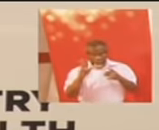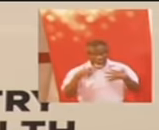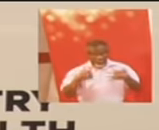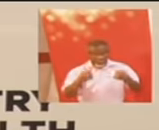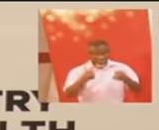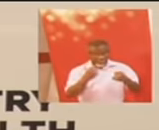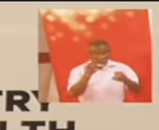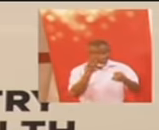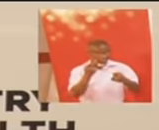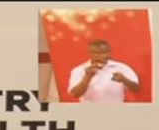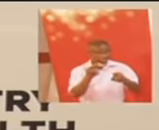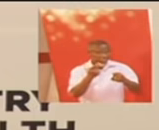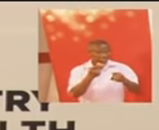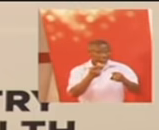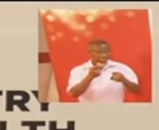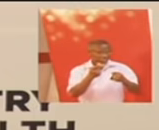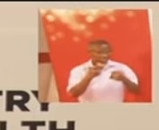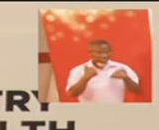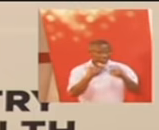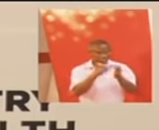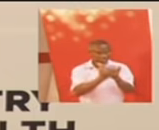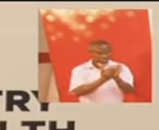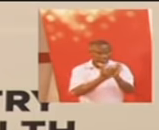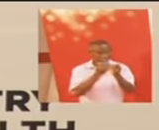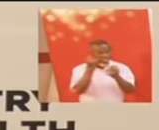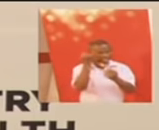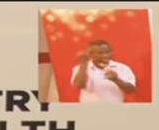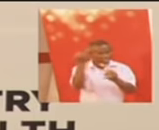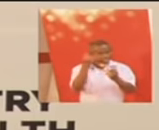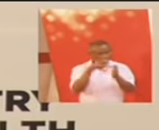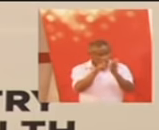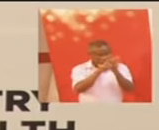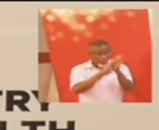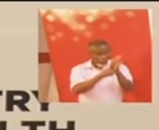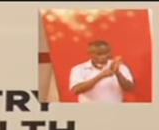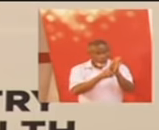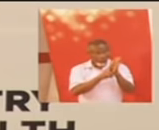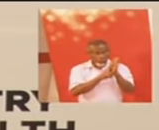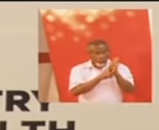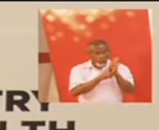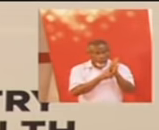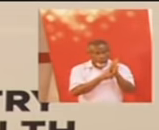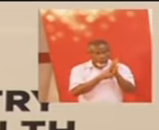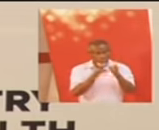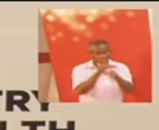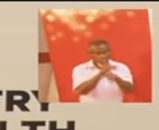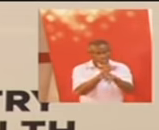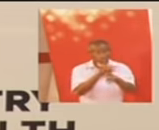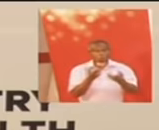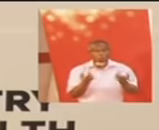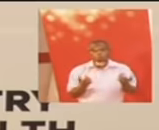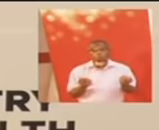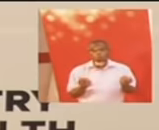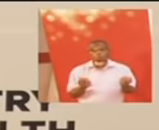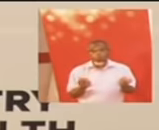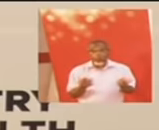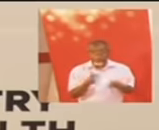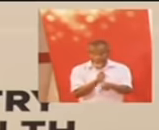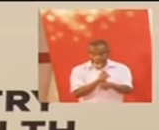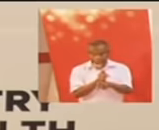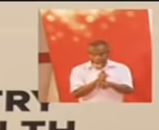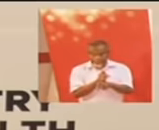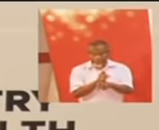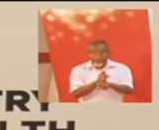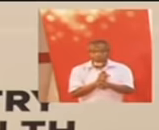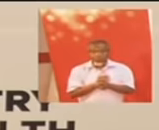CMOHs as well. So basically we're speaking to the normal precautions that we take. So if someone is ill, we expect that person